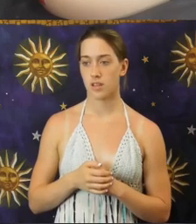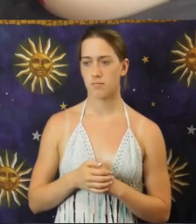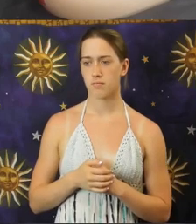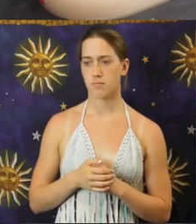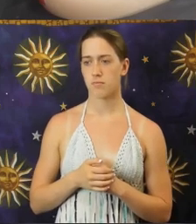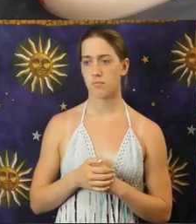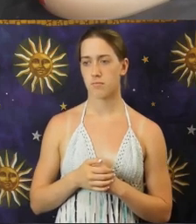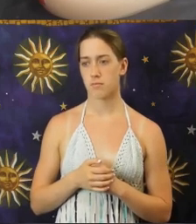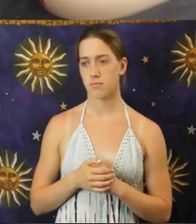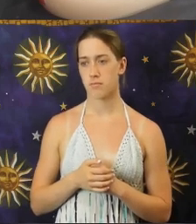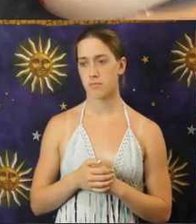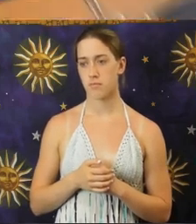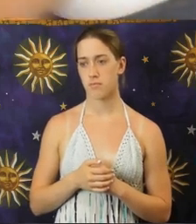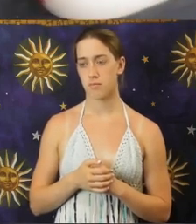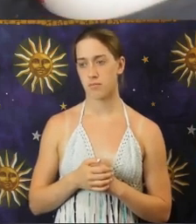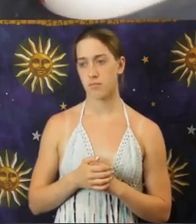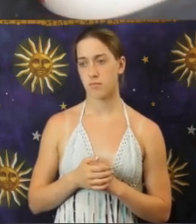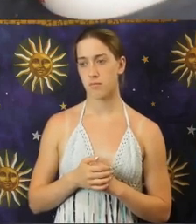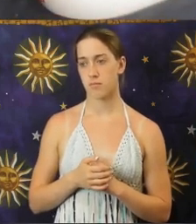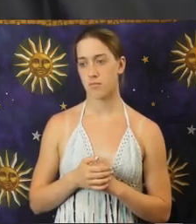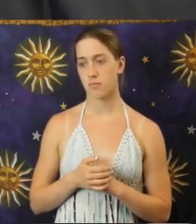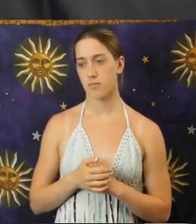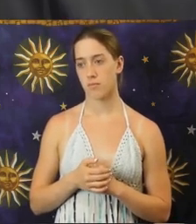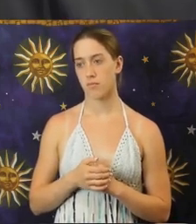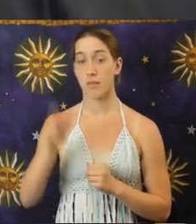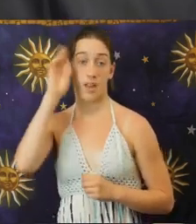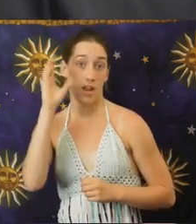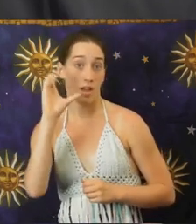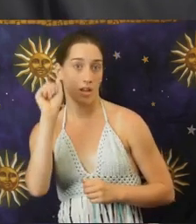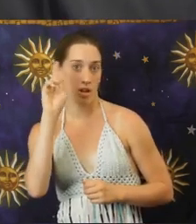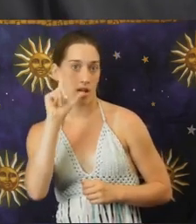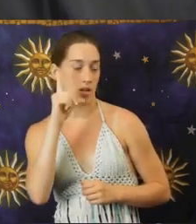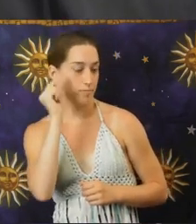It's just a nice, basic brick red.